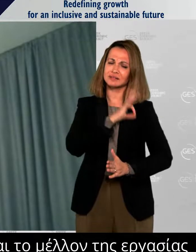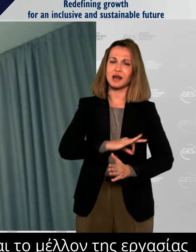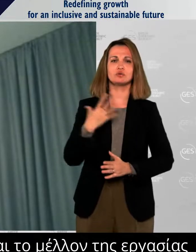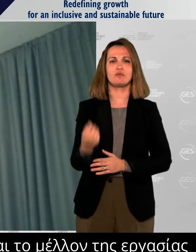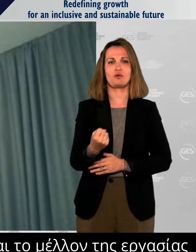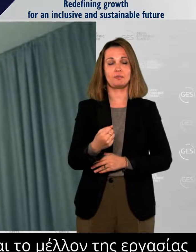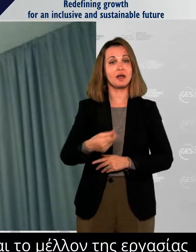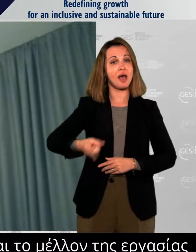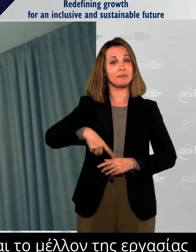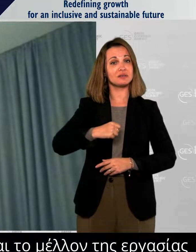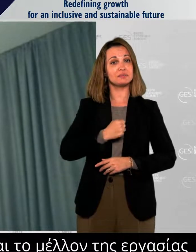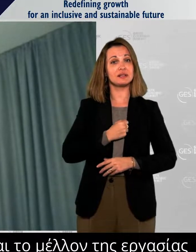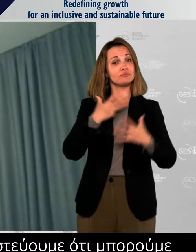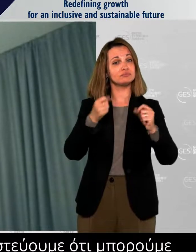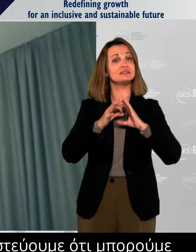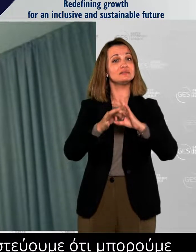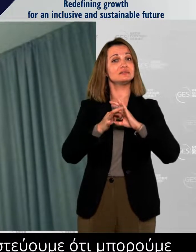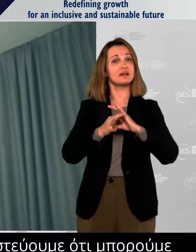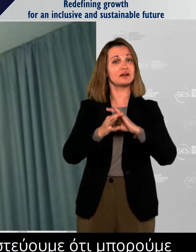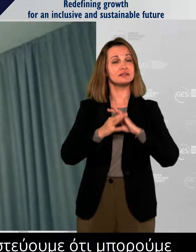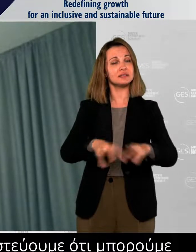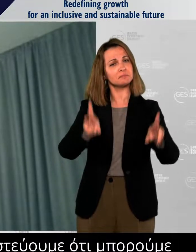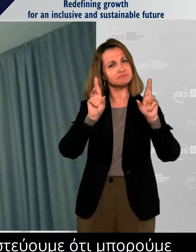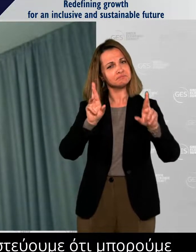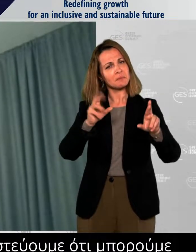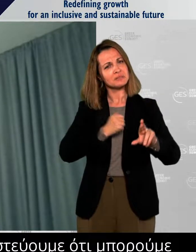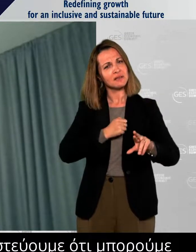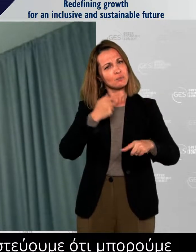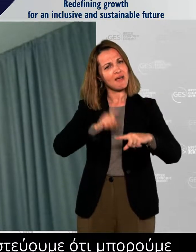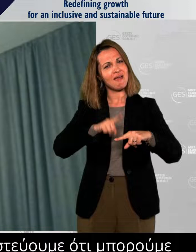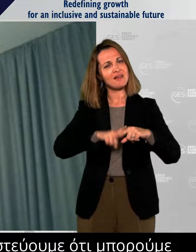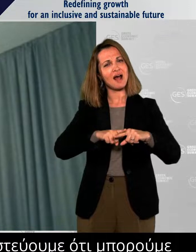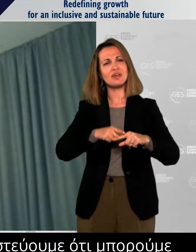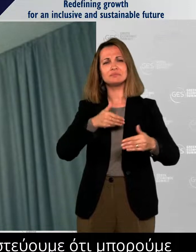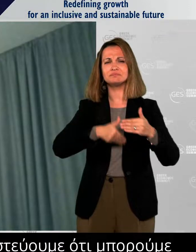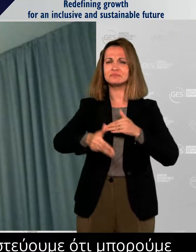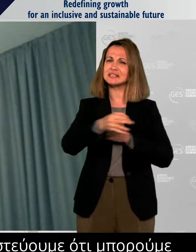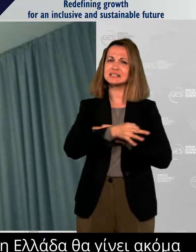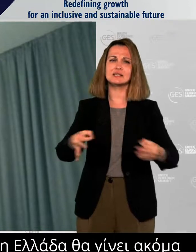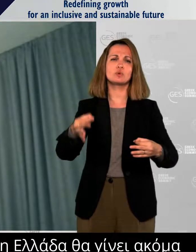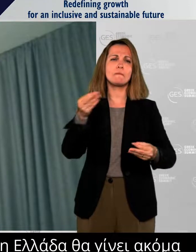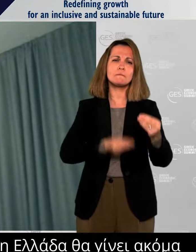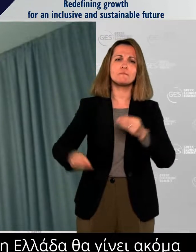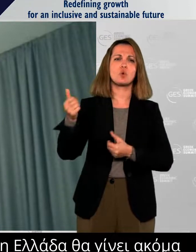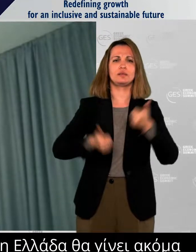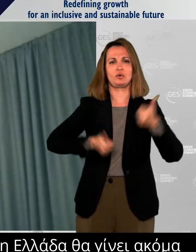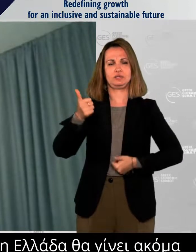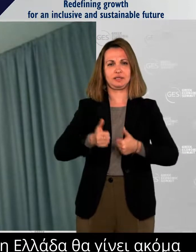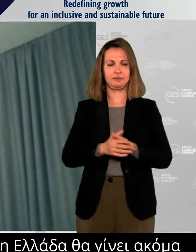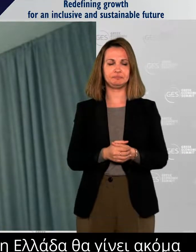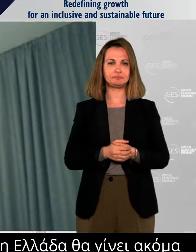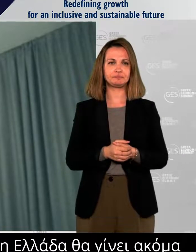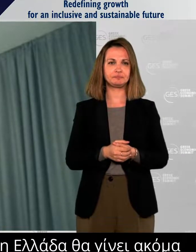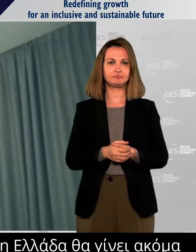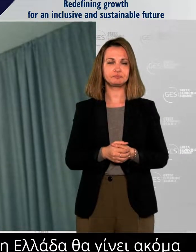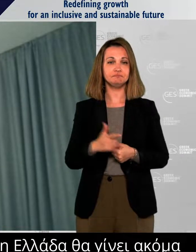Greece will become even more competitive. I like to say that the economy we are living in these days, I will